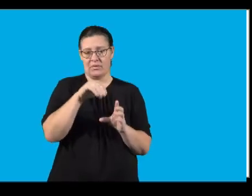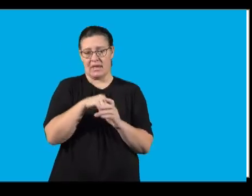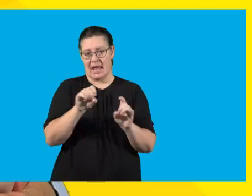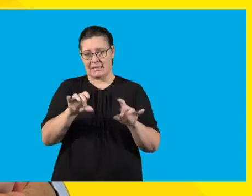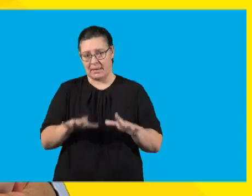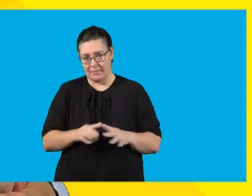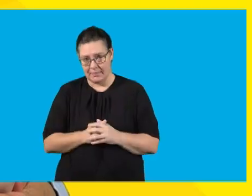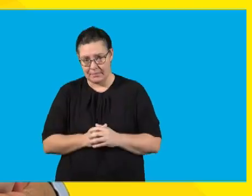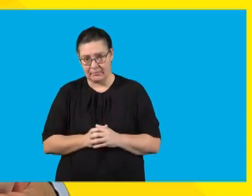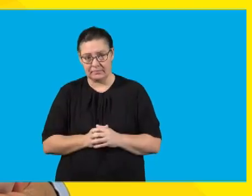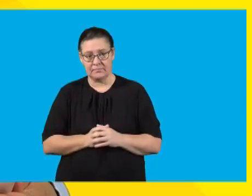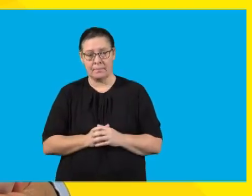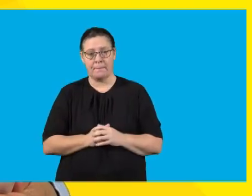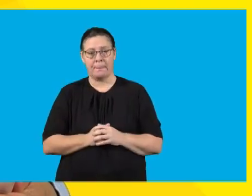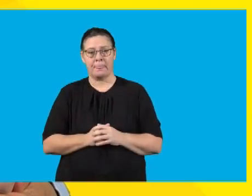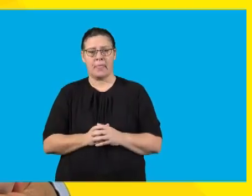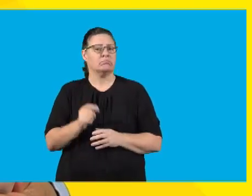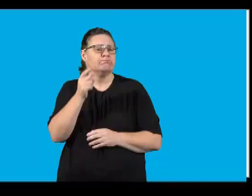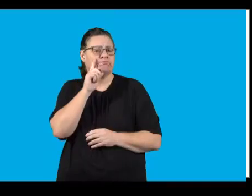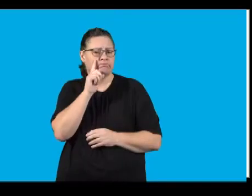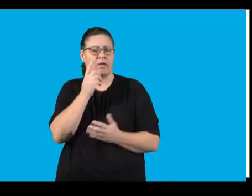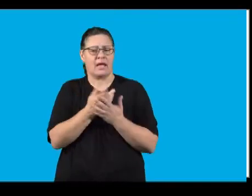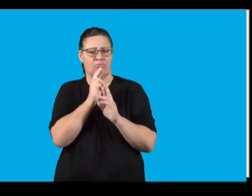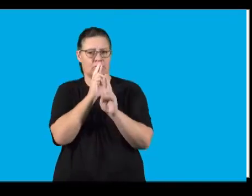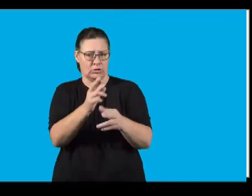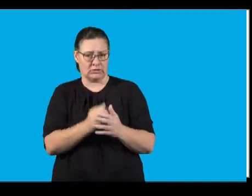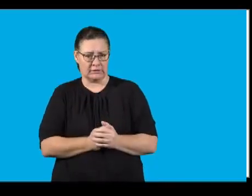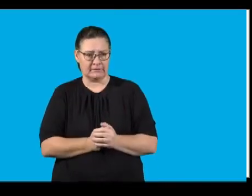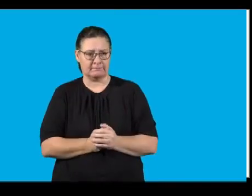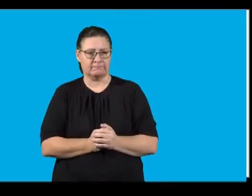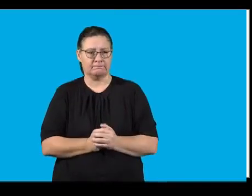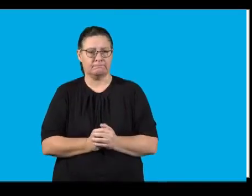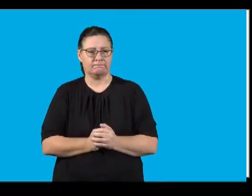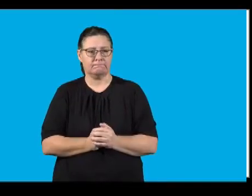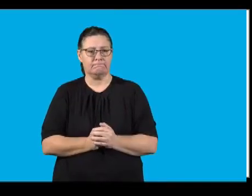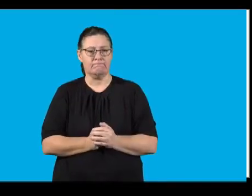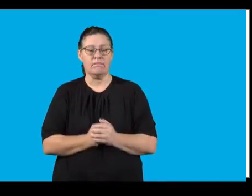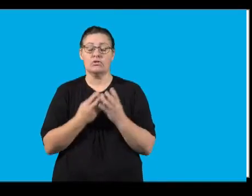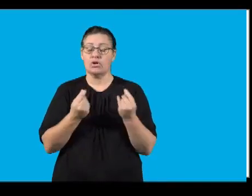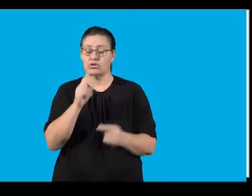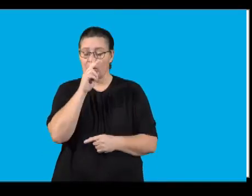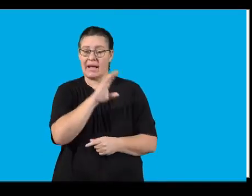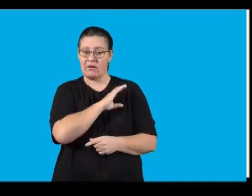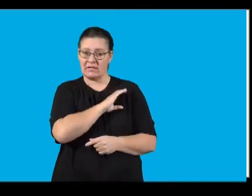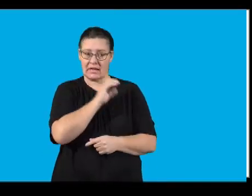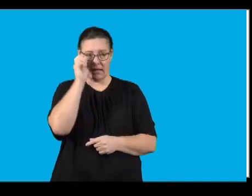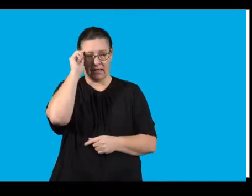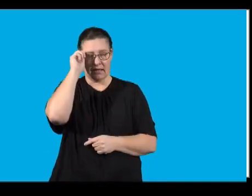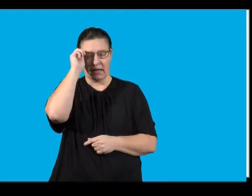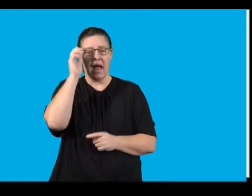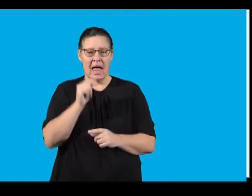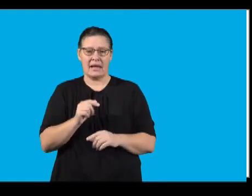at specifically in examination questions. So let's see if we can respond. Our solution looks